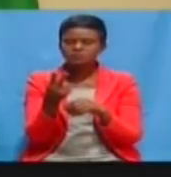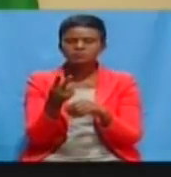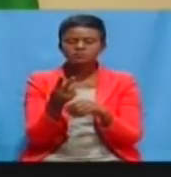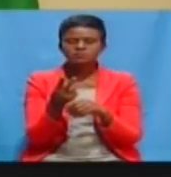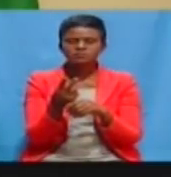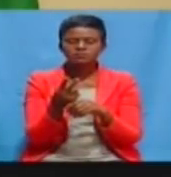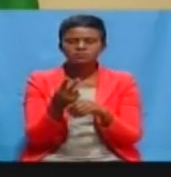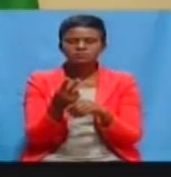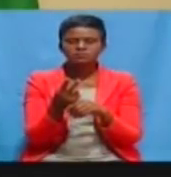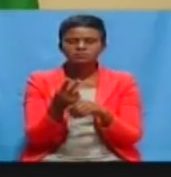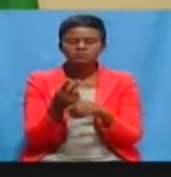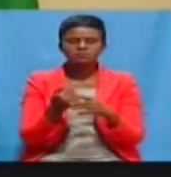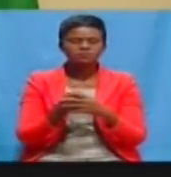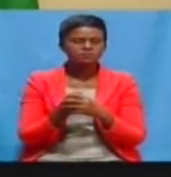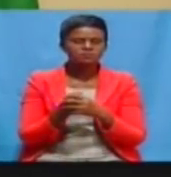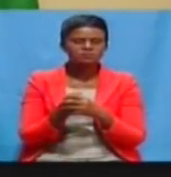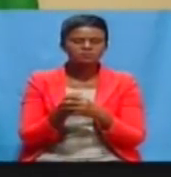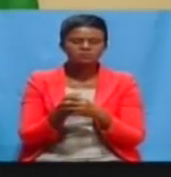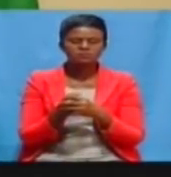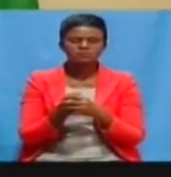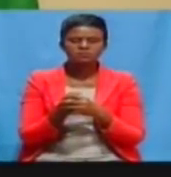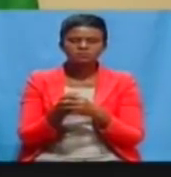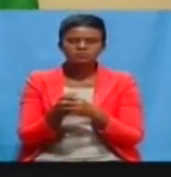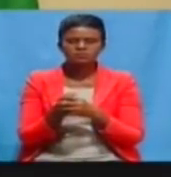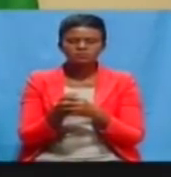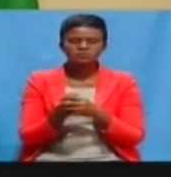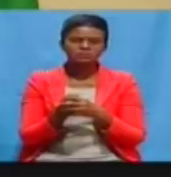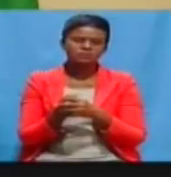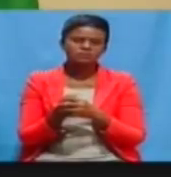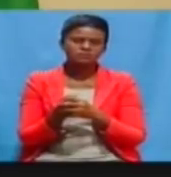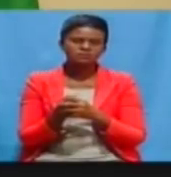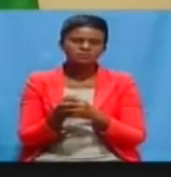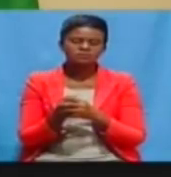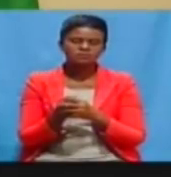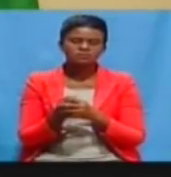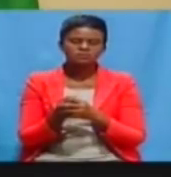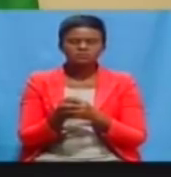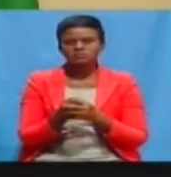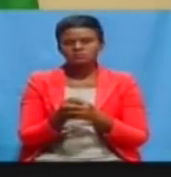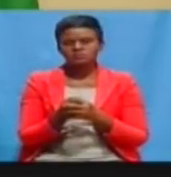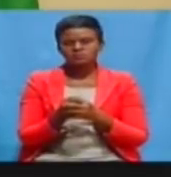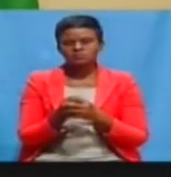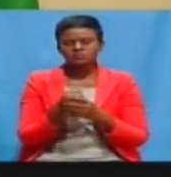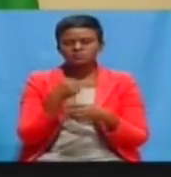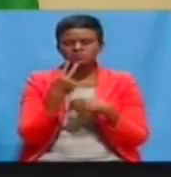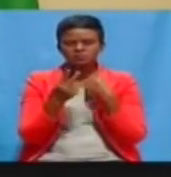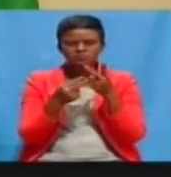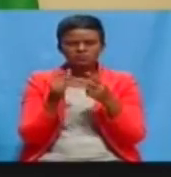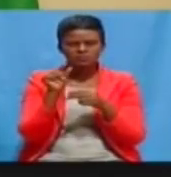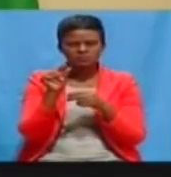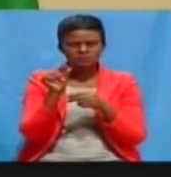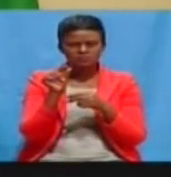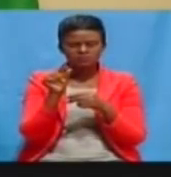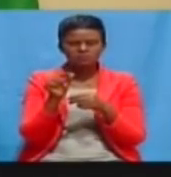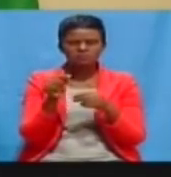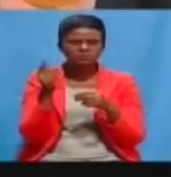Zambia played an active role, and at which a number of positive and forward-looking conclusions were reached on global and